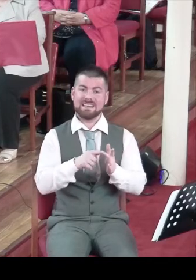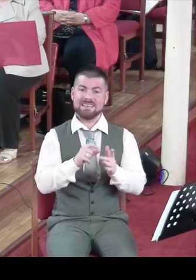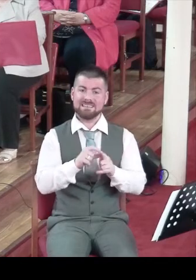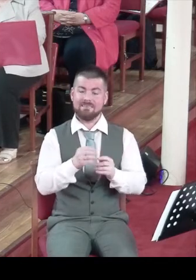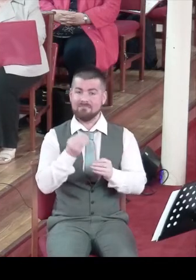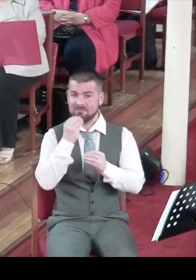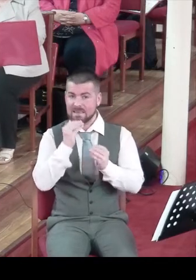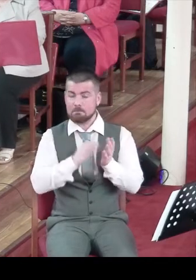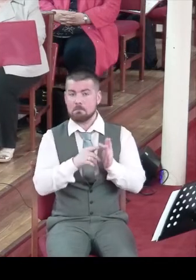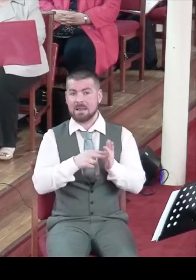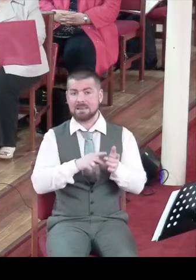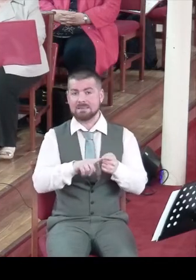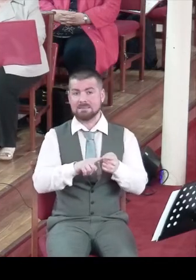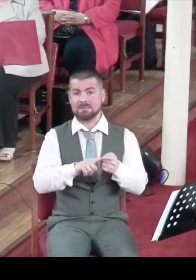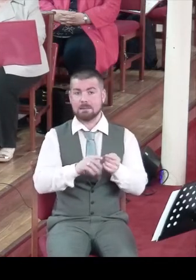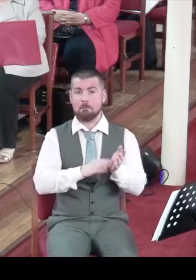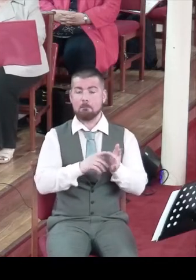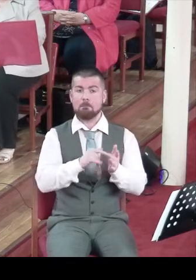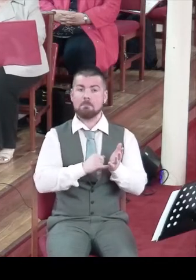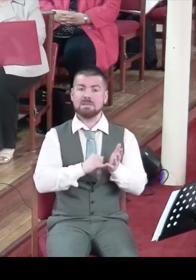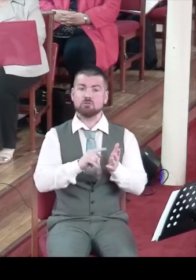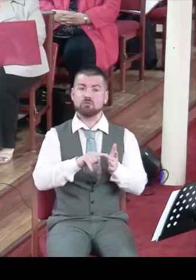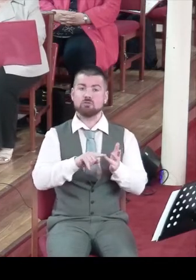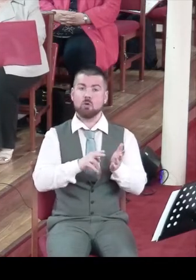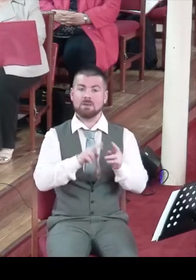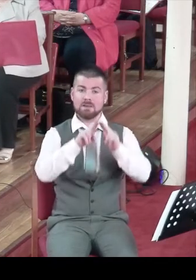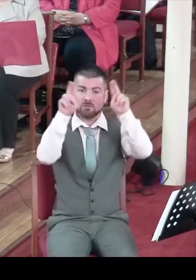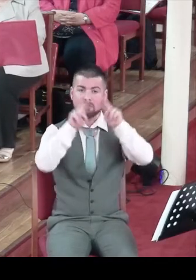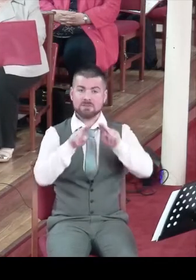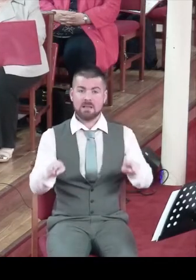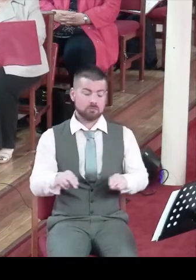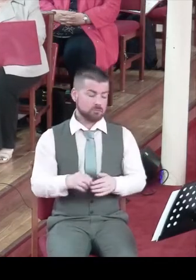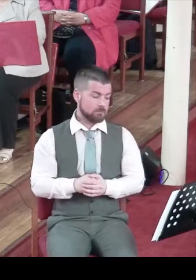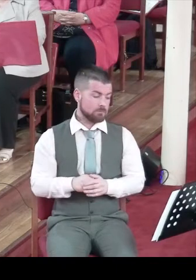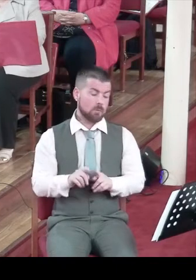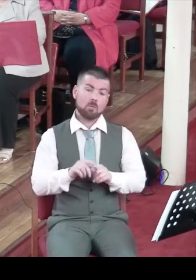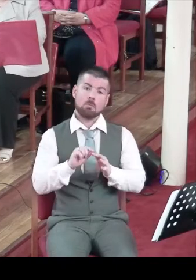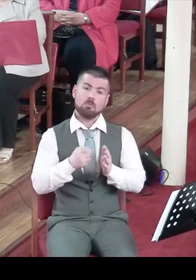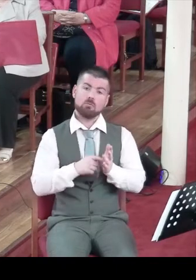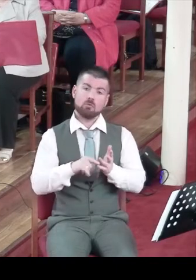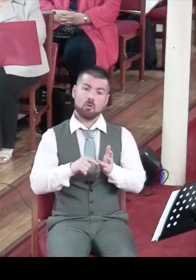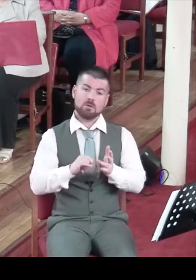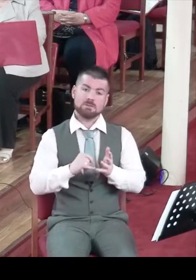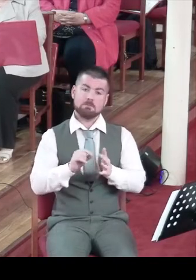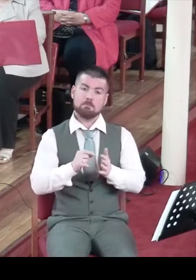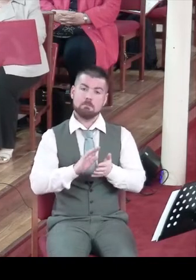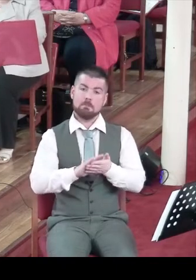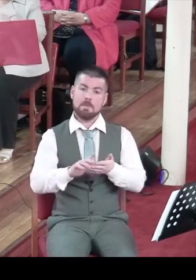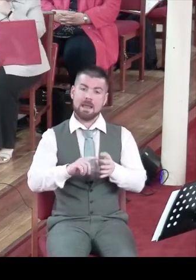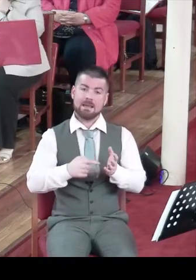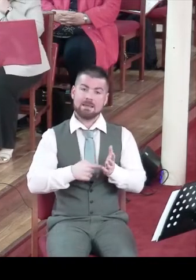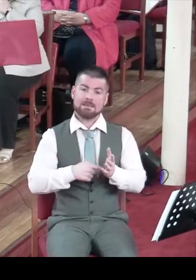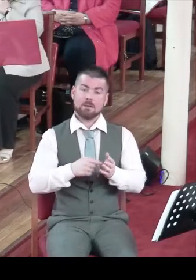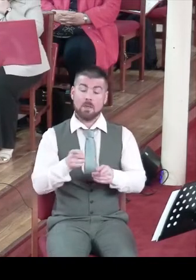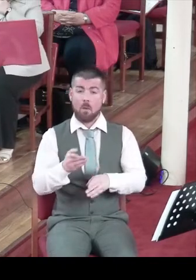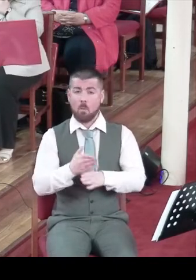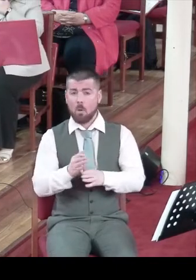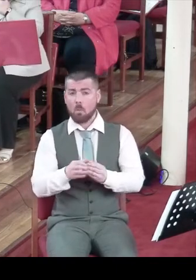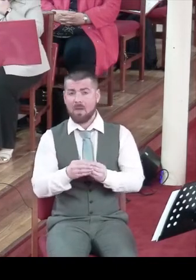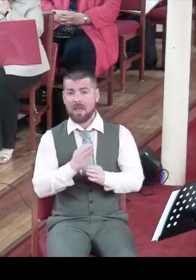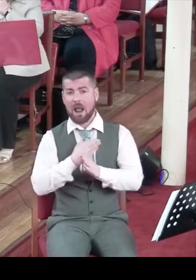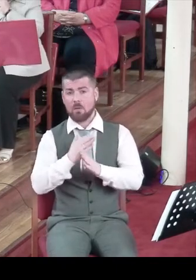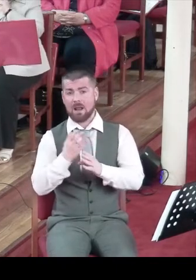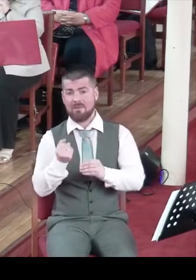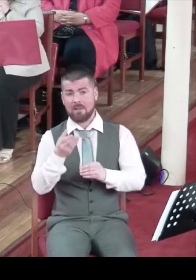minds, Mission International, and Prospect Scotland, which works with adults who have